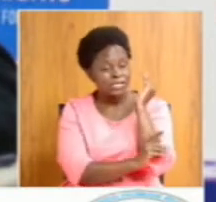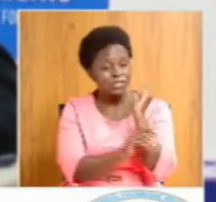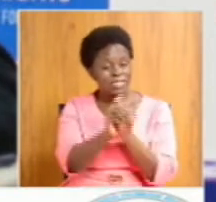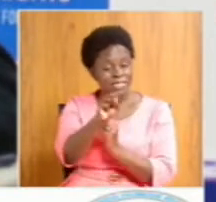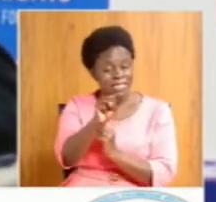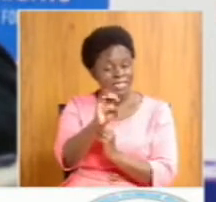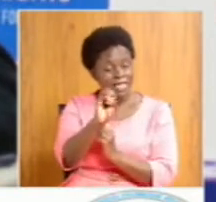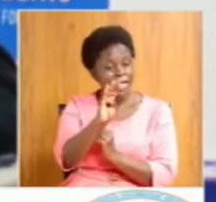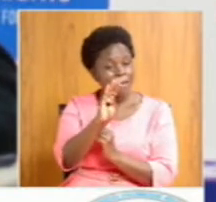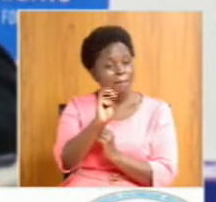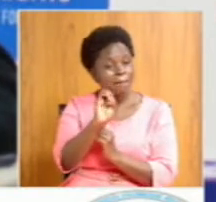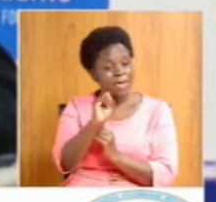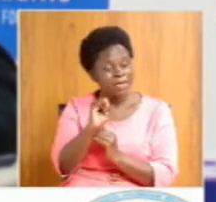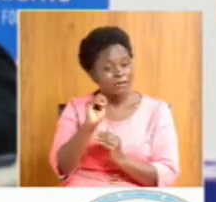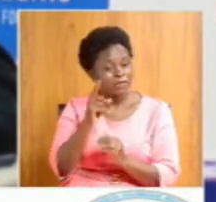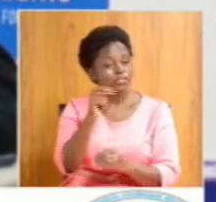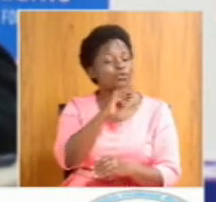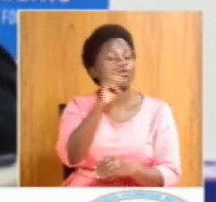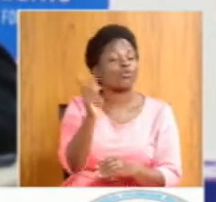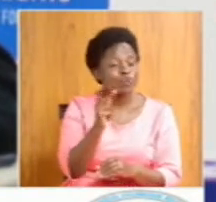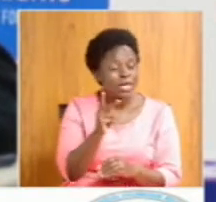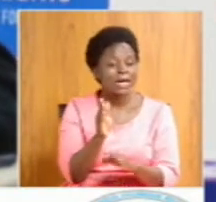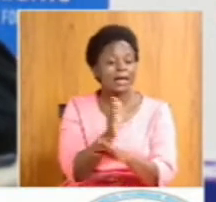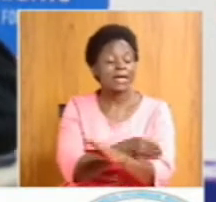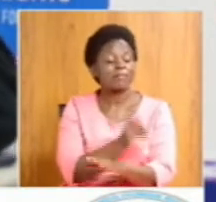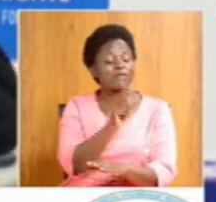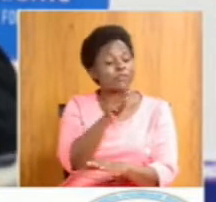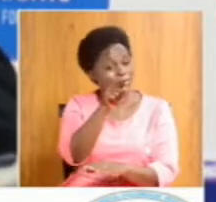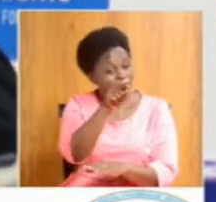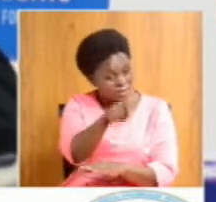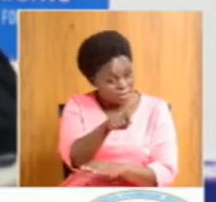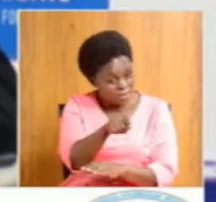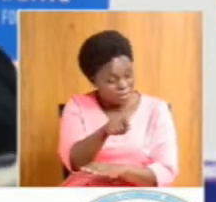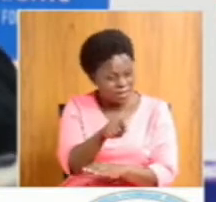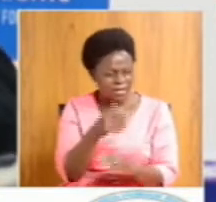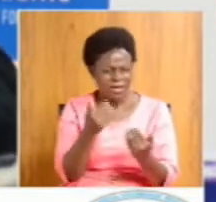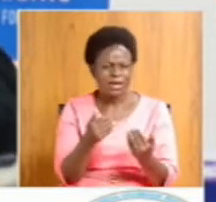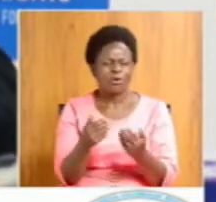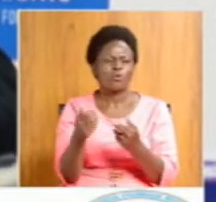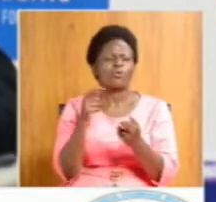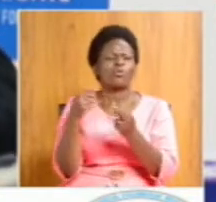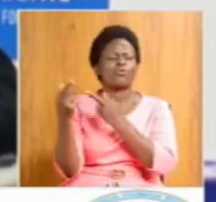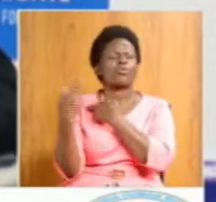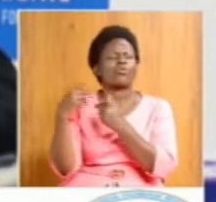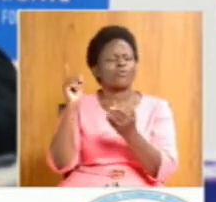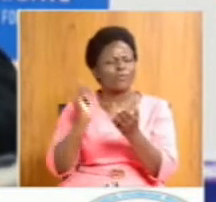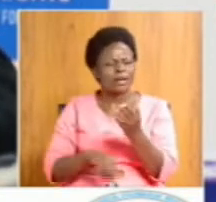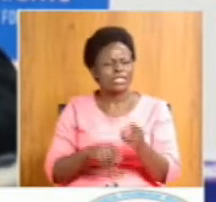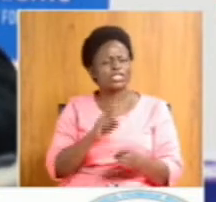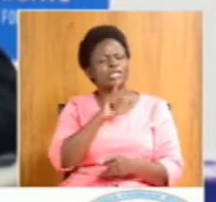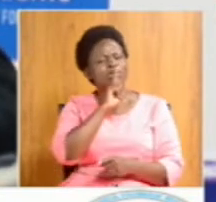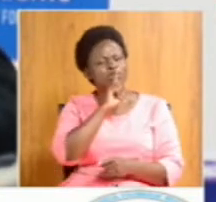in Sebei, you must first go to Kenya before you get there. So what's the role of all these people in ensuring